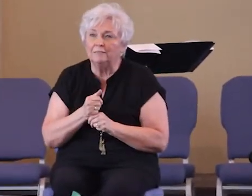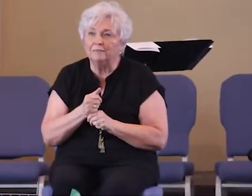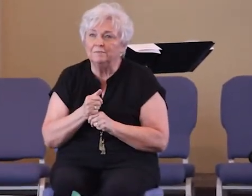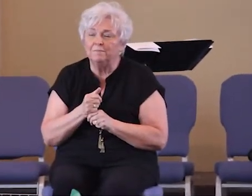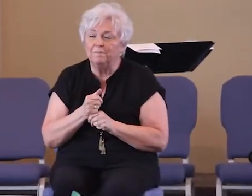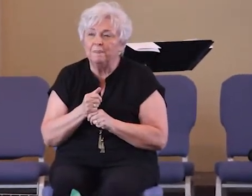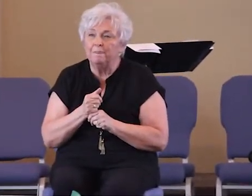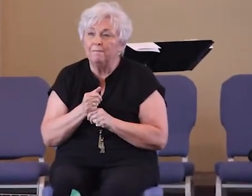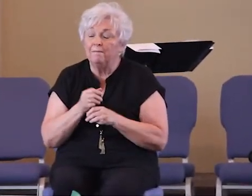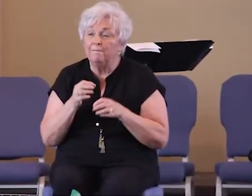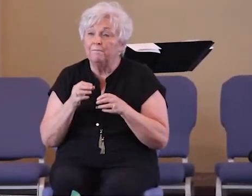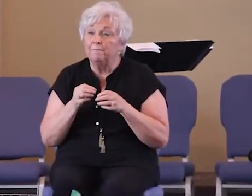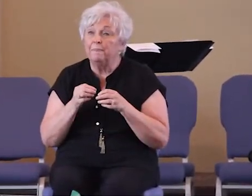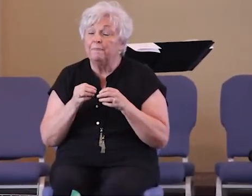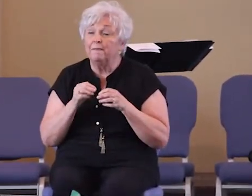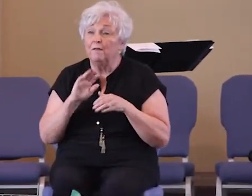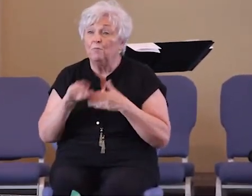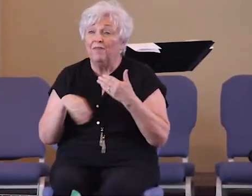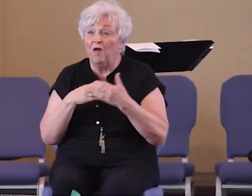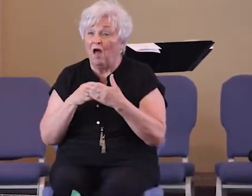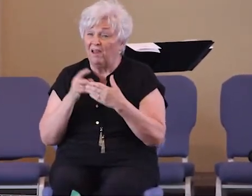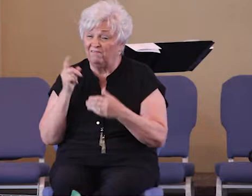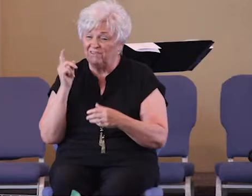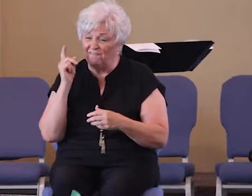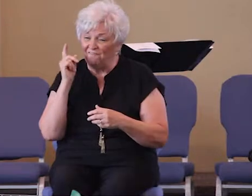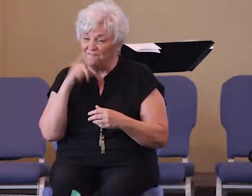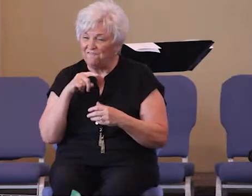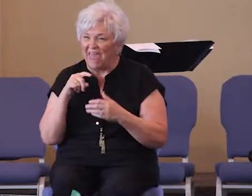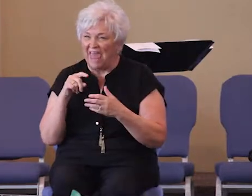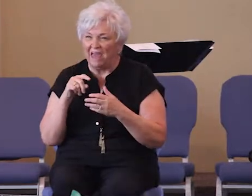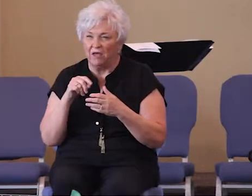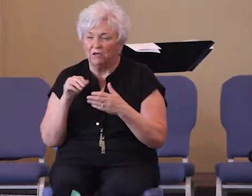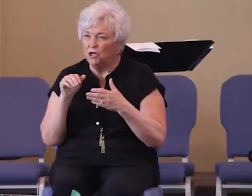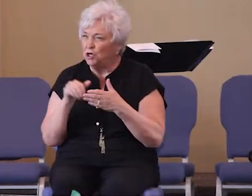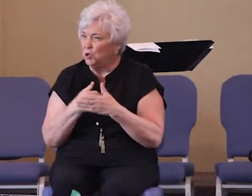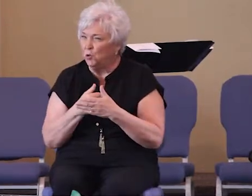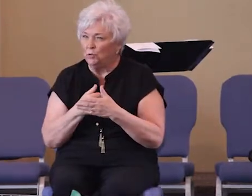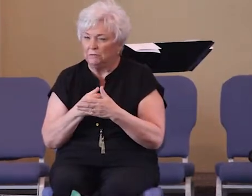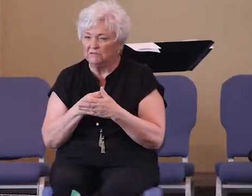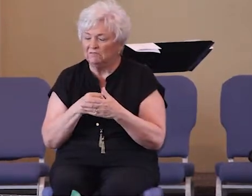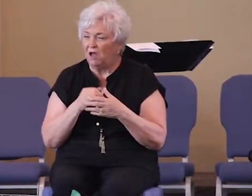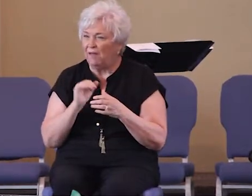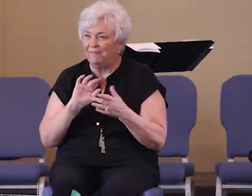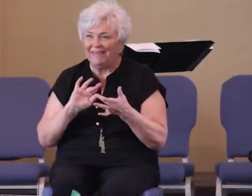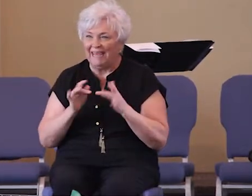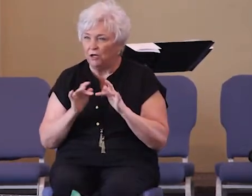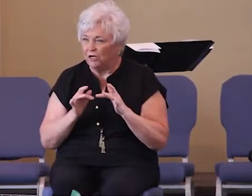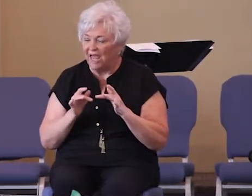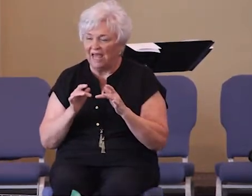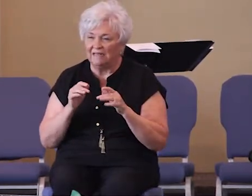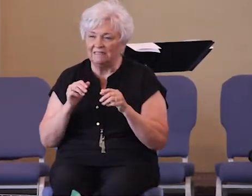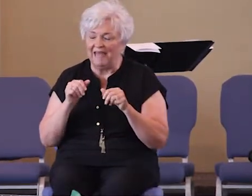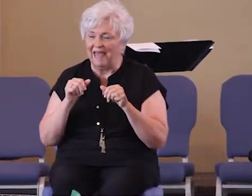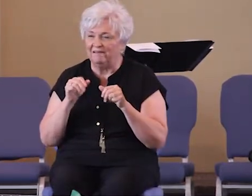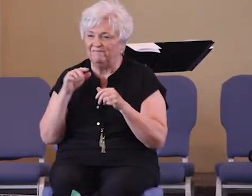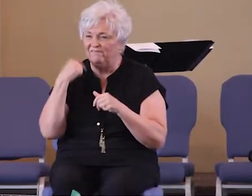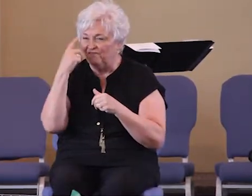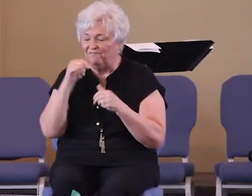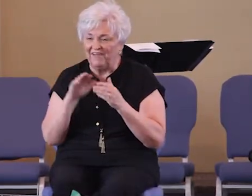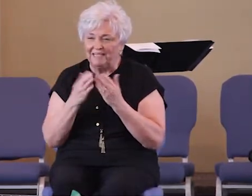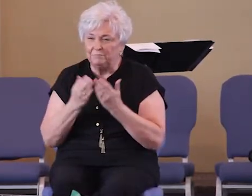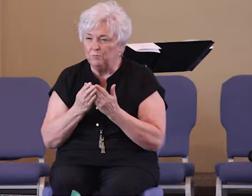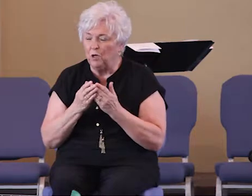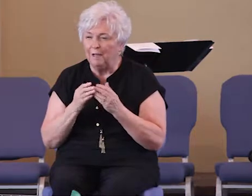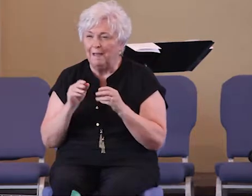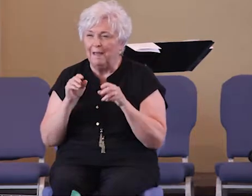Are you familiar with all the fake news that's on the internet and that's on Facebook? People are posting lies about different things,